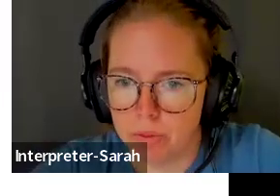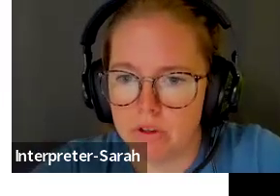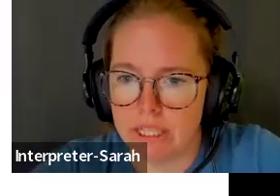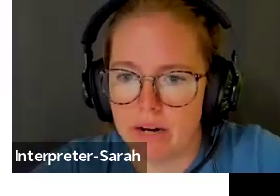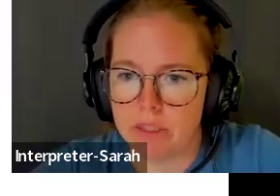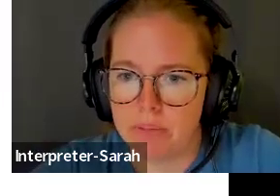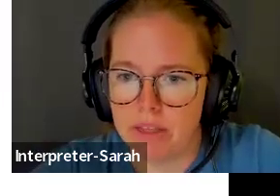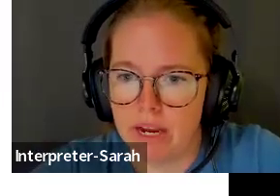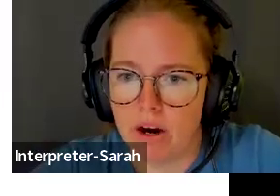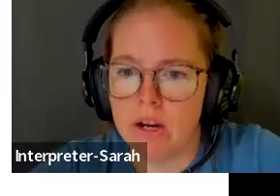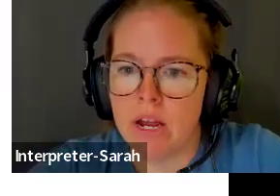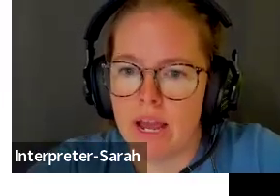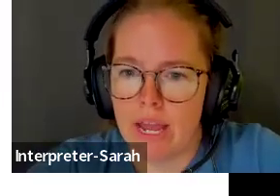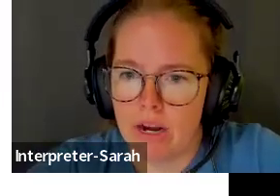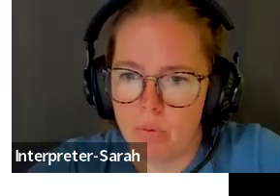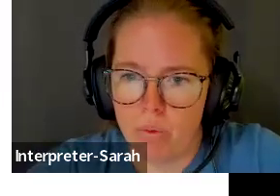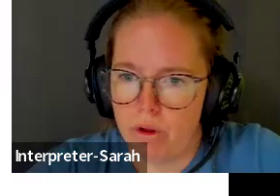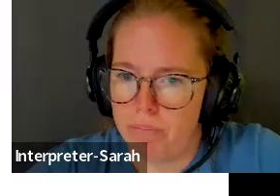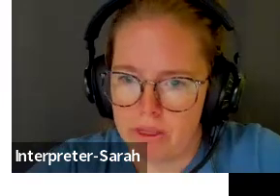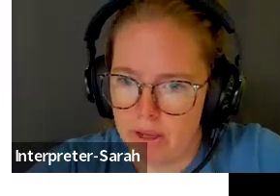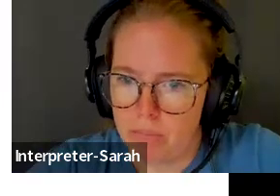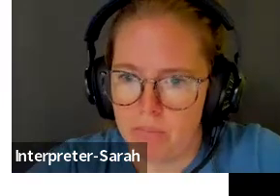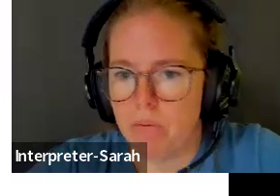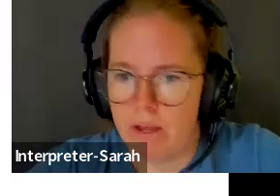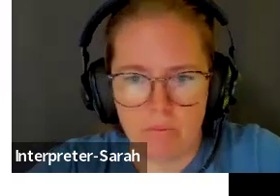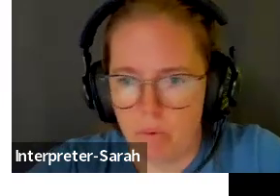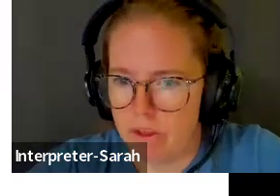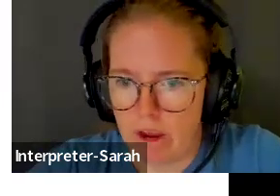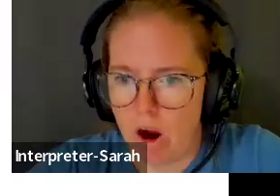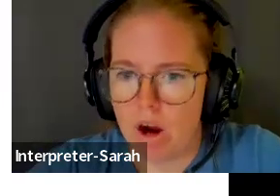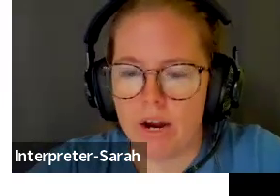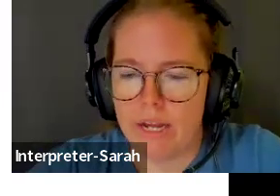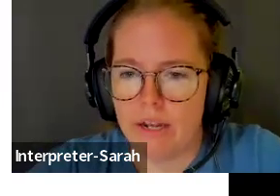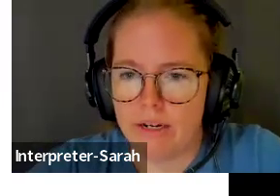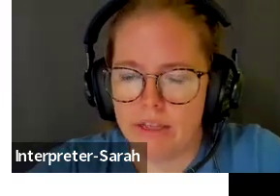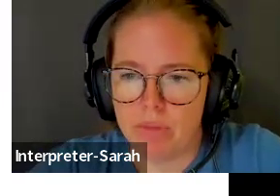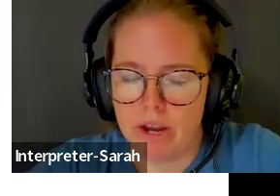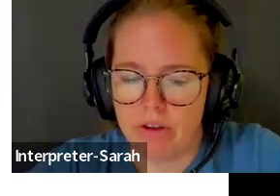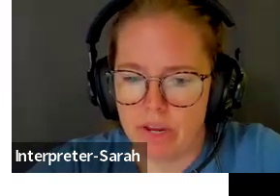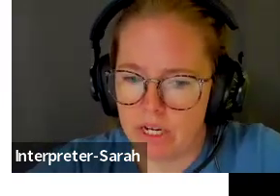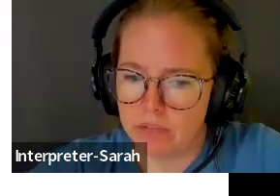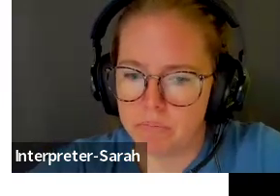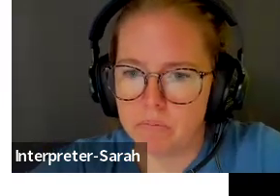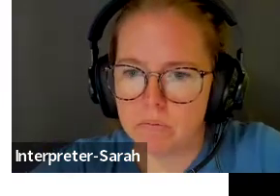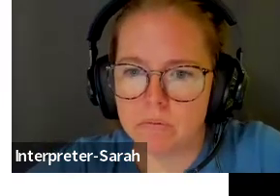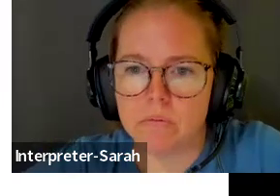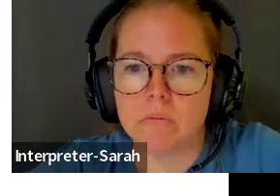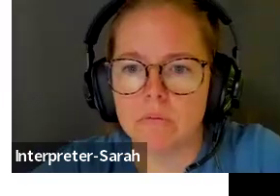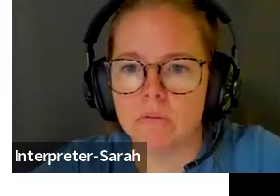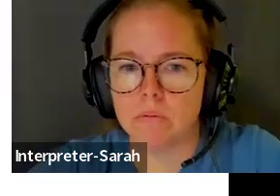get the interpreter set up to be there, and we'll meet them where they are and get them the care that they need.